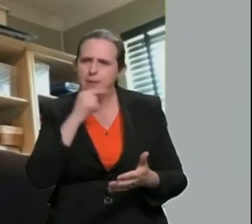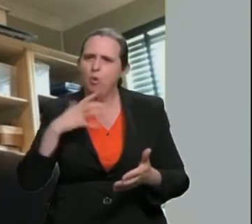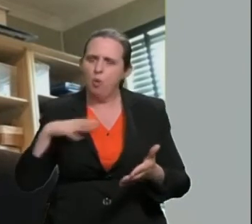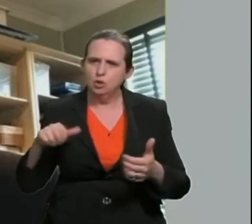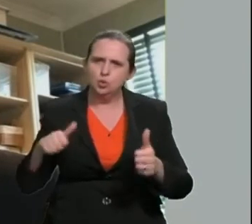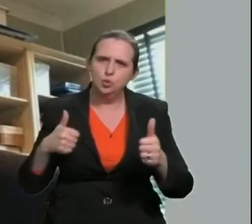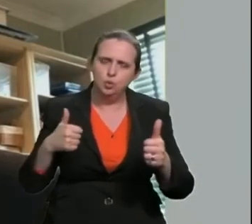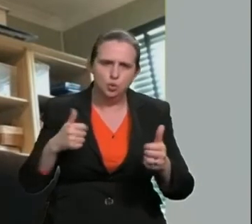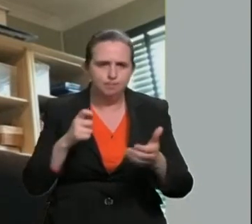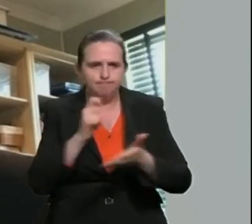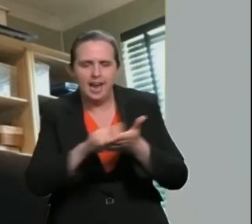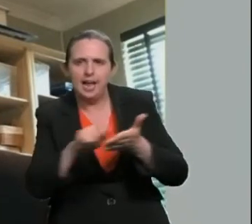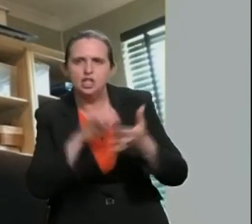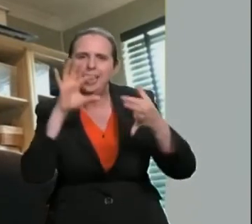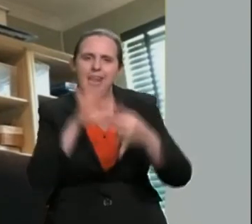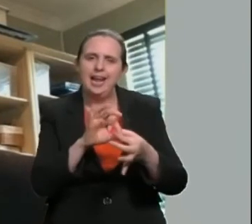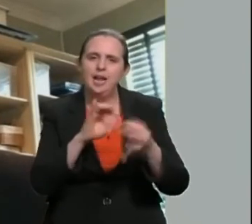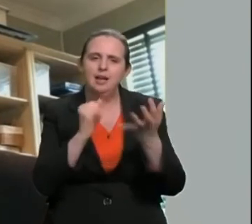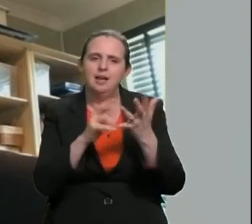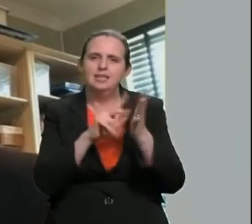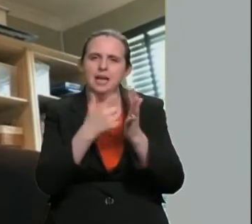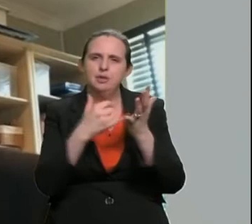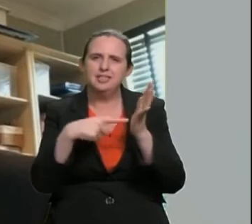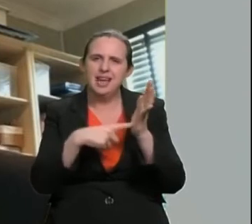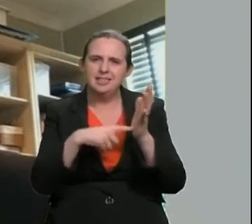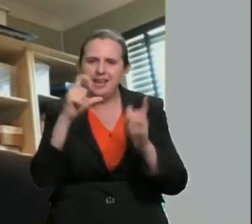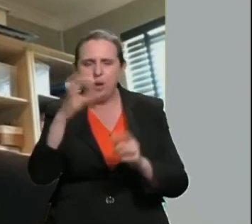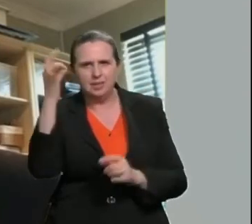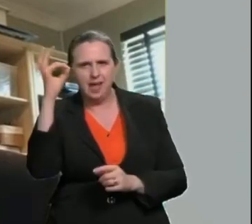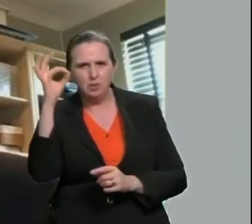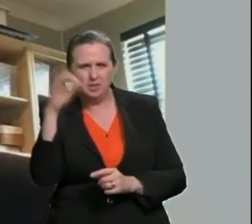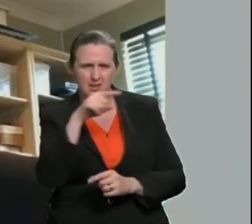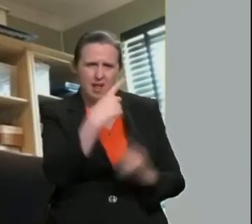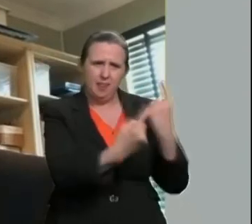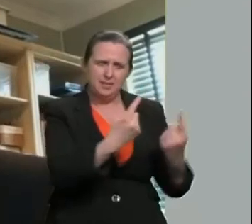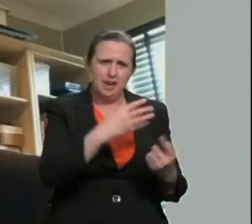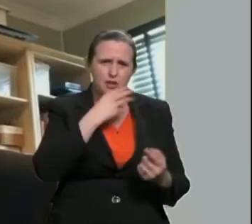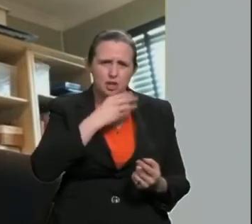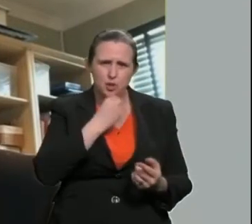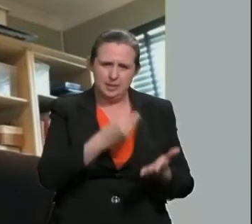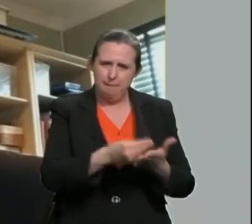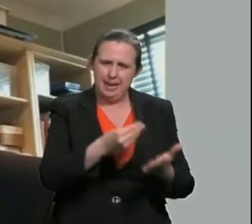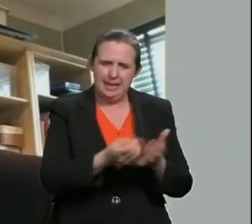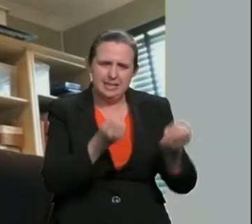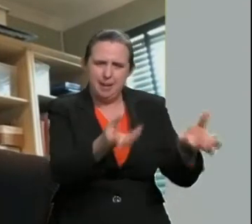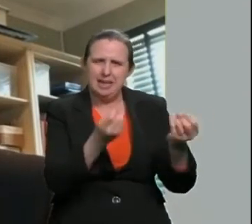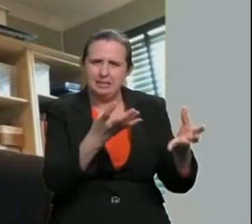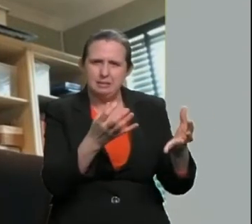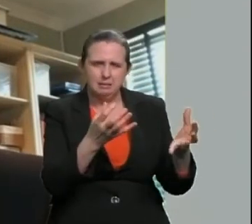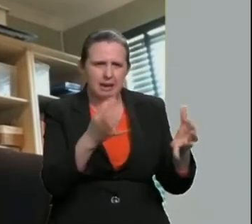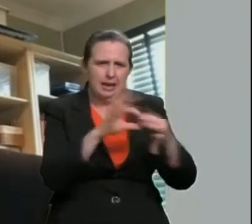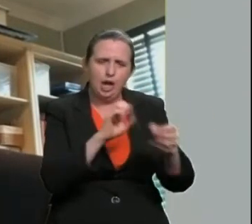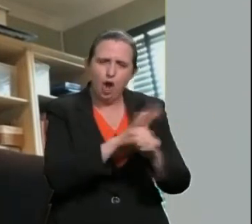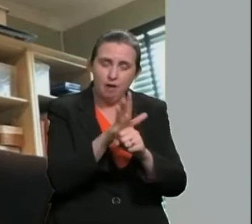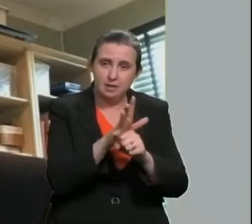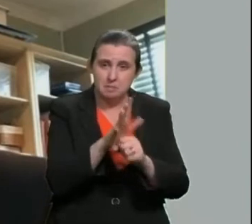I'm afraid has been using COVID money to spend on things that have nothing to do with the pandemic. They have submitted to the government a form